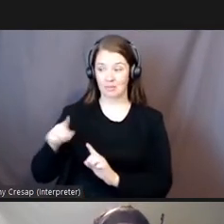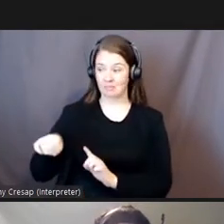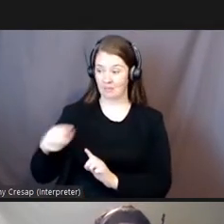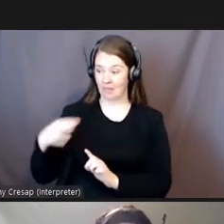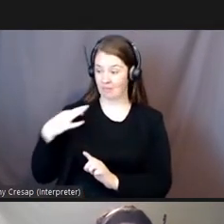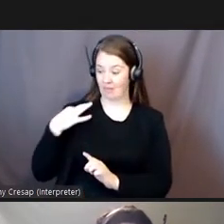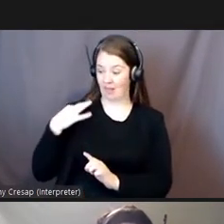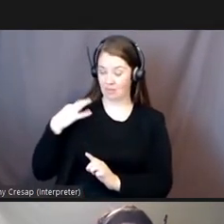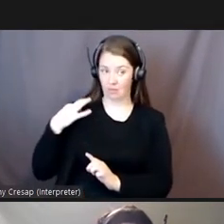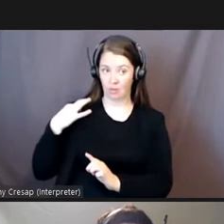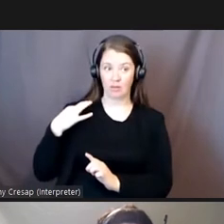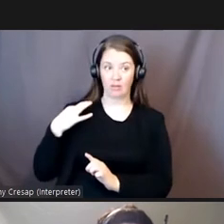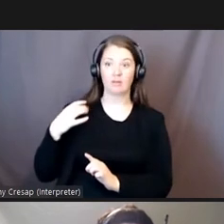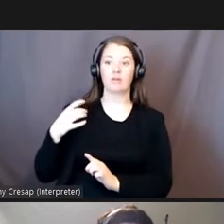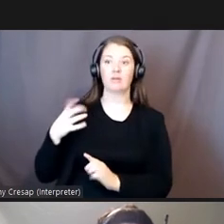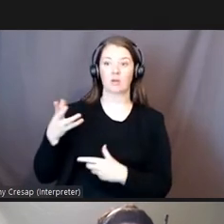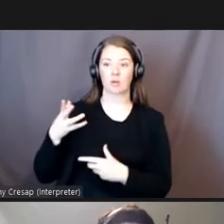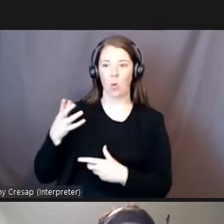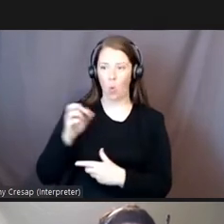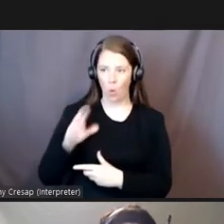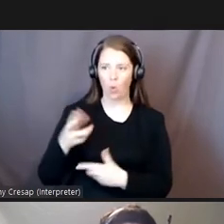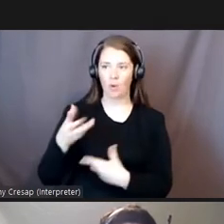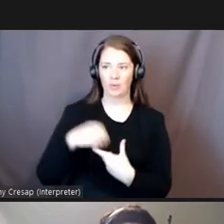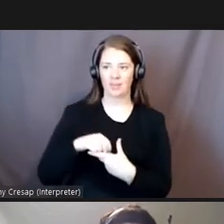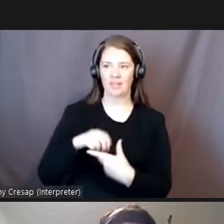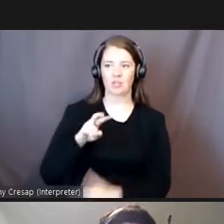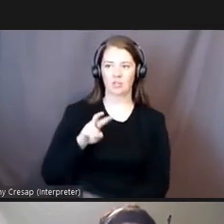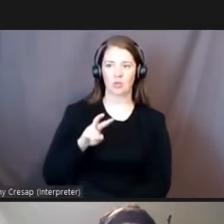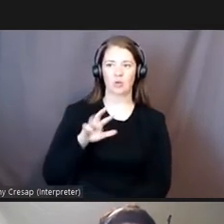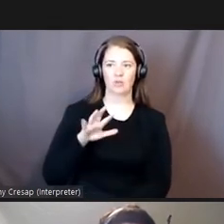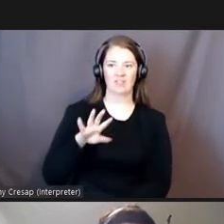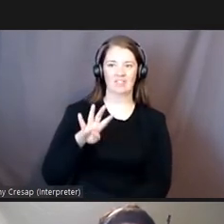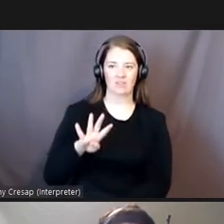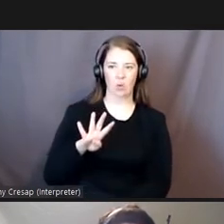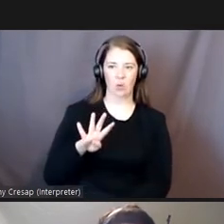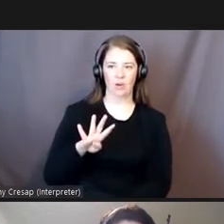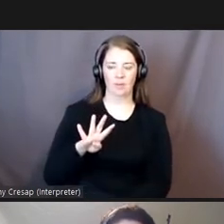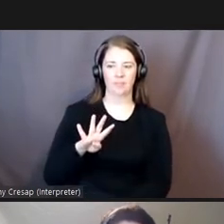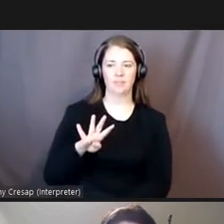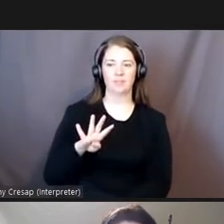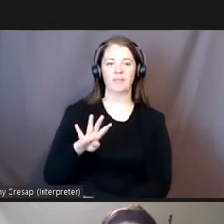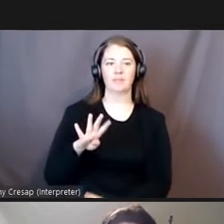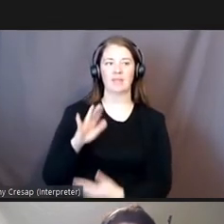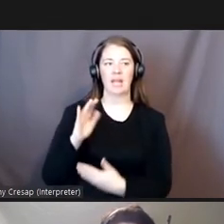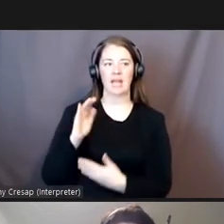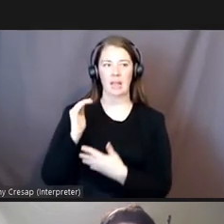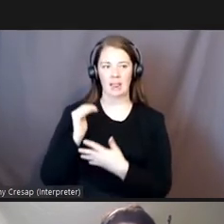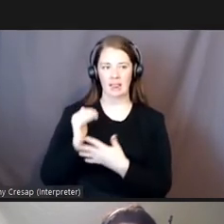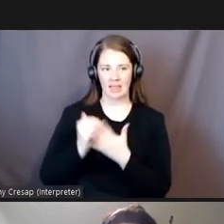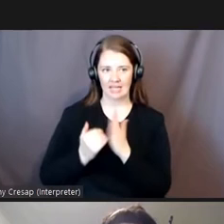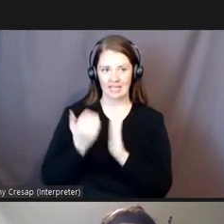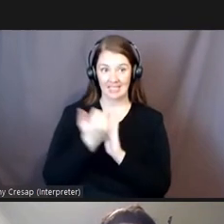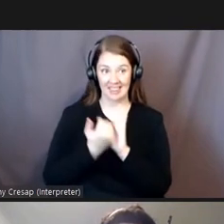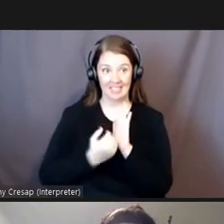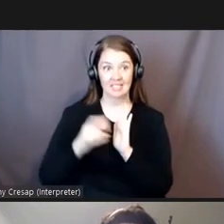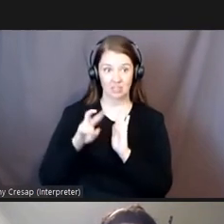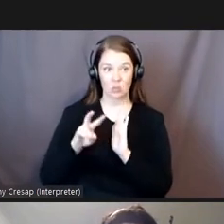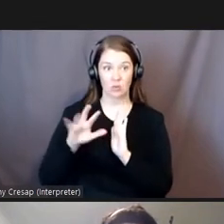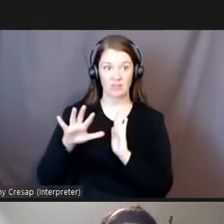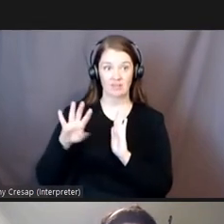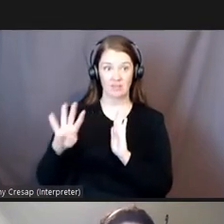healthcare providers in 254. This list is listed in 254, and